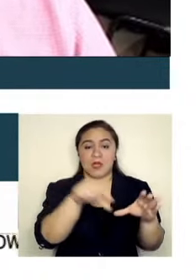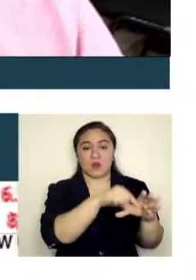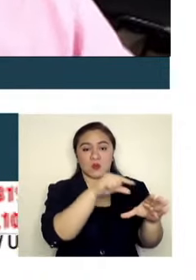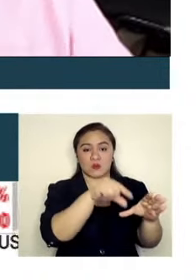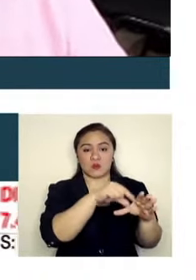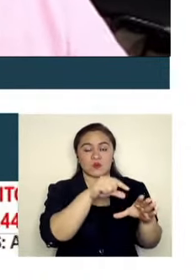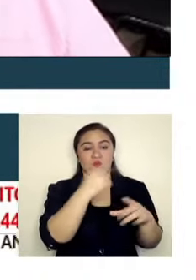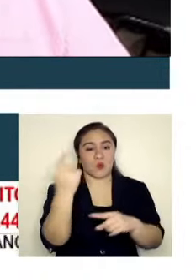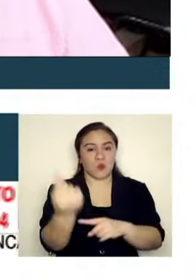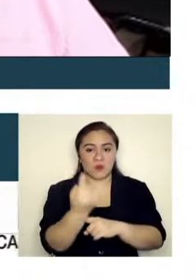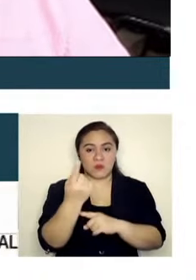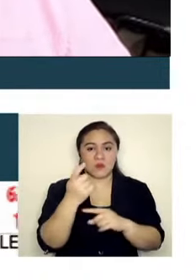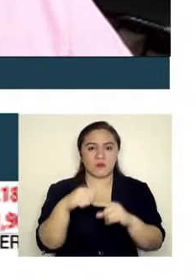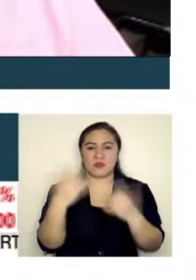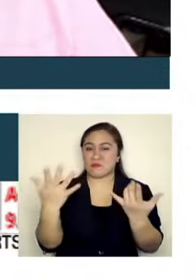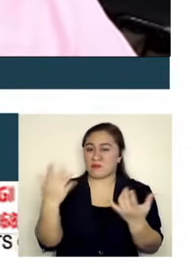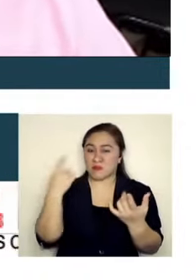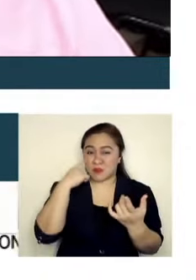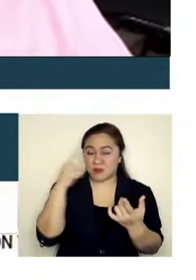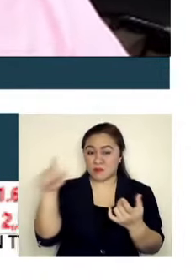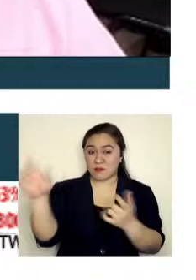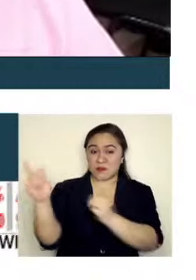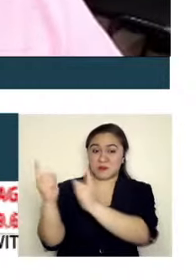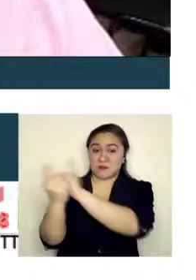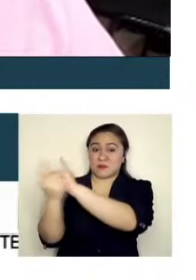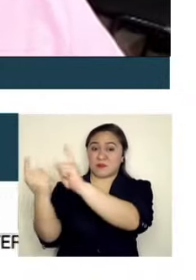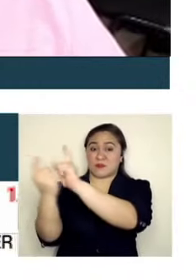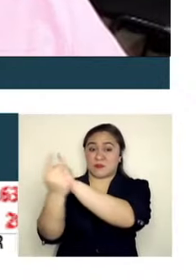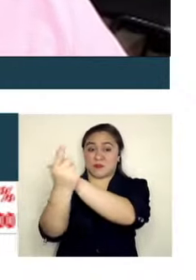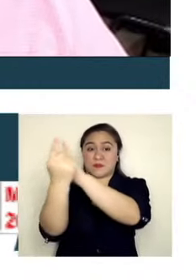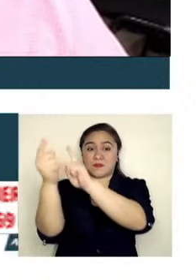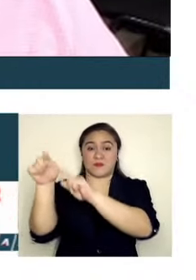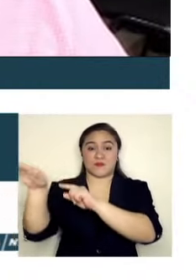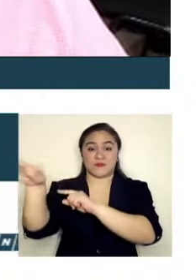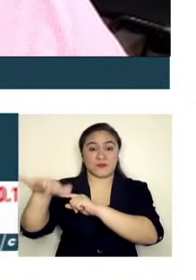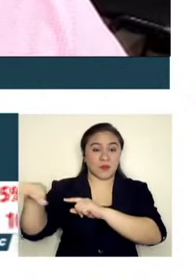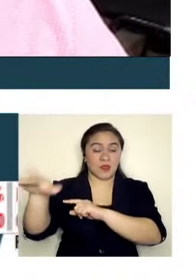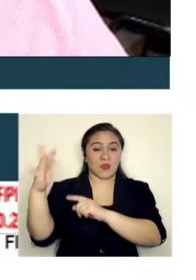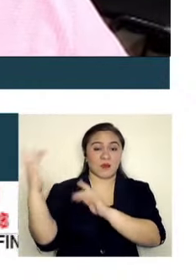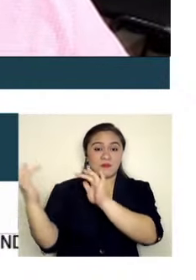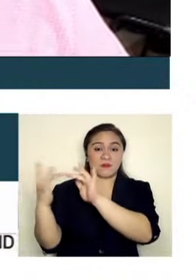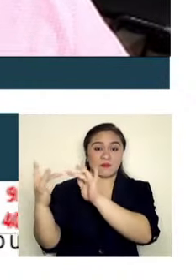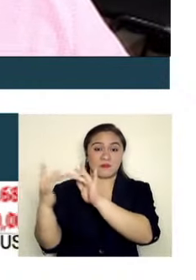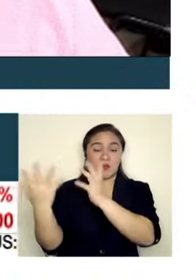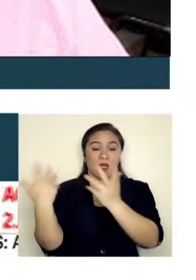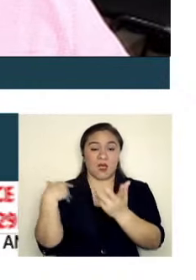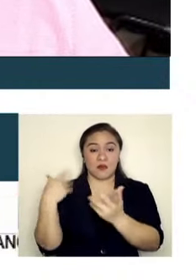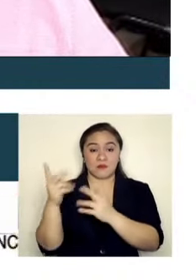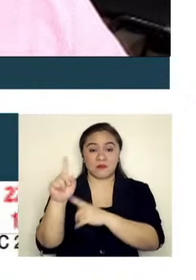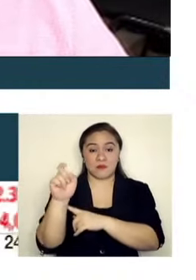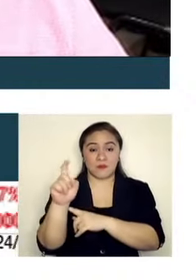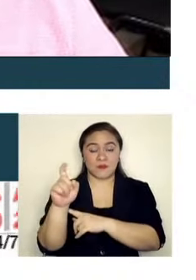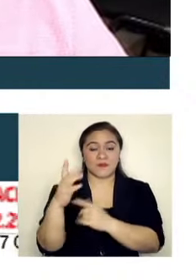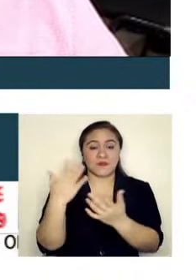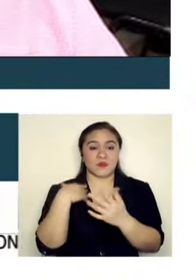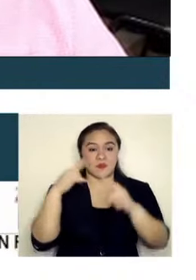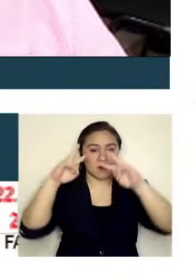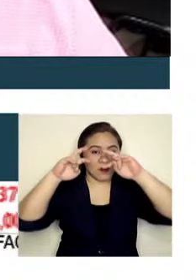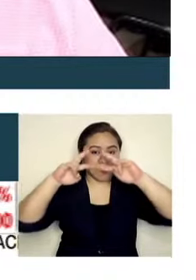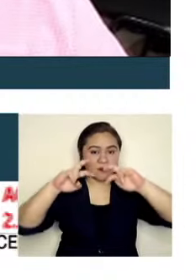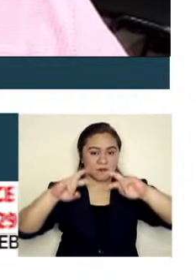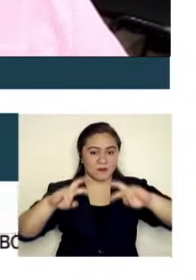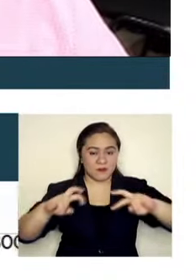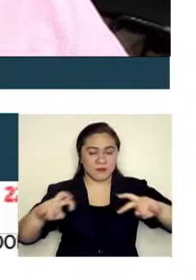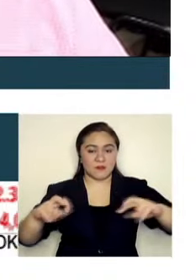at least if they've gotten, if the contact tracers have gotten in touch with these establishments? And is the investigation there underway